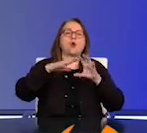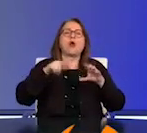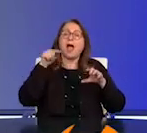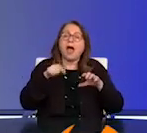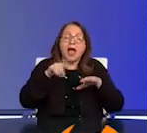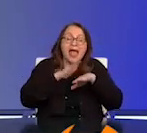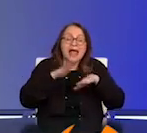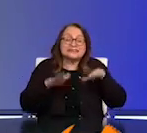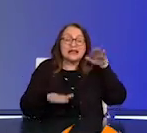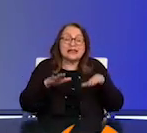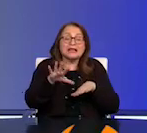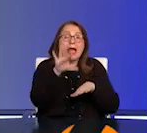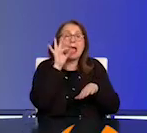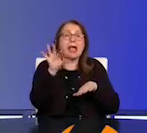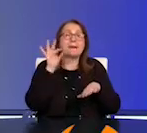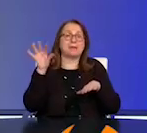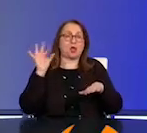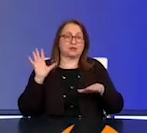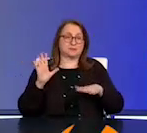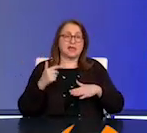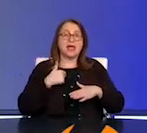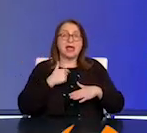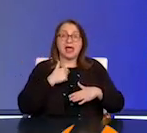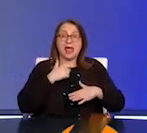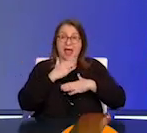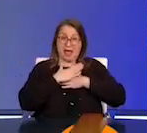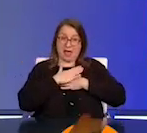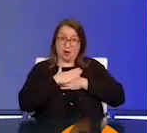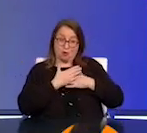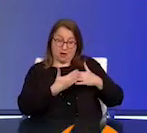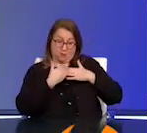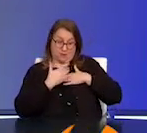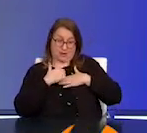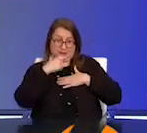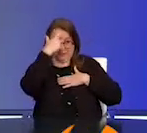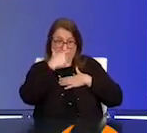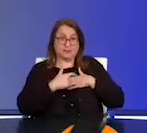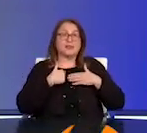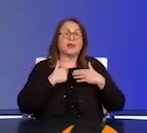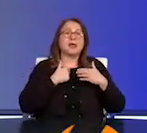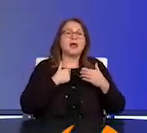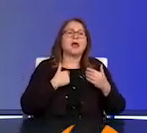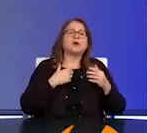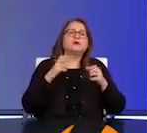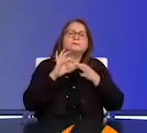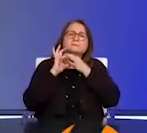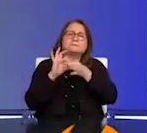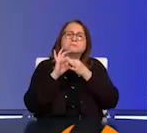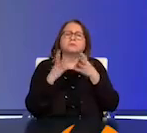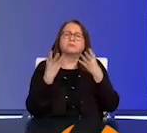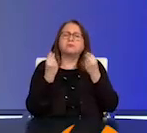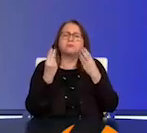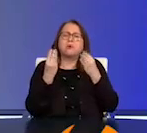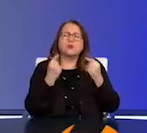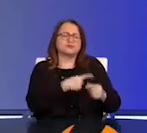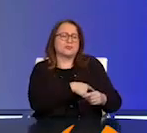For my part, to support this vital endeavor, I have worked with hundreds of CEOs